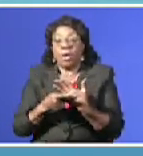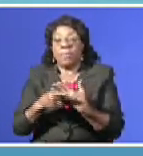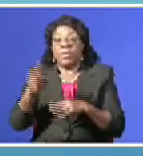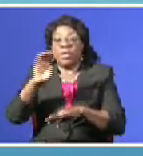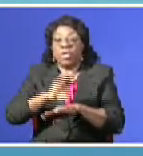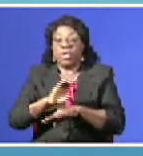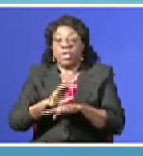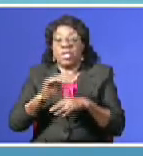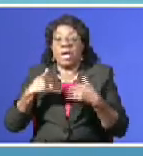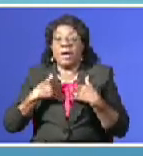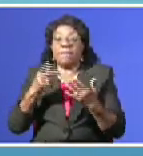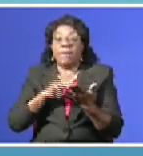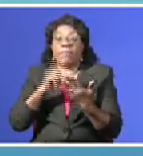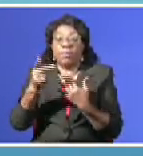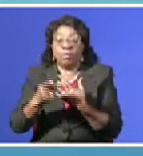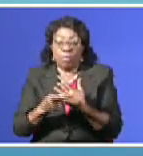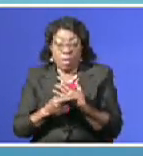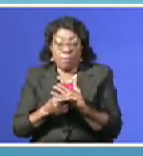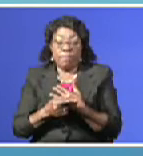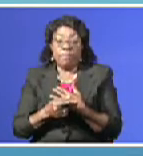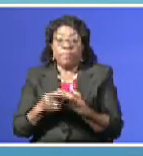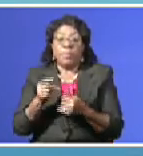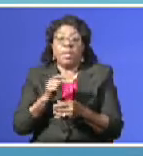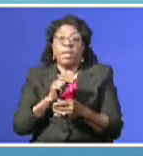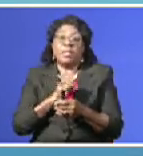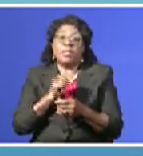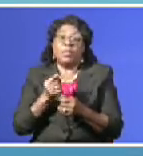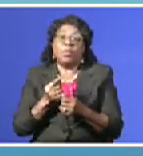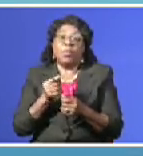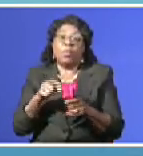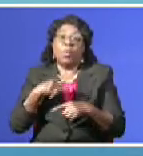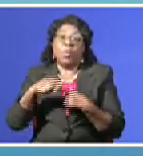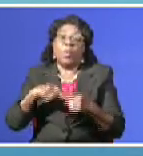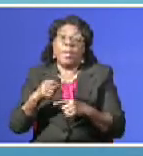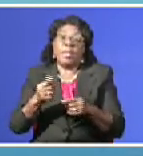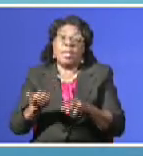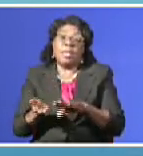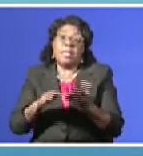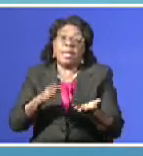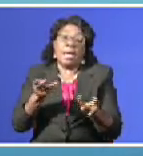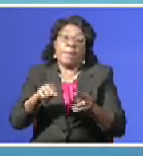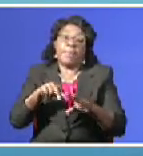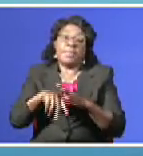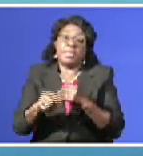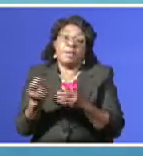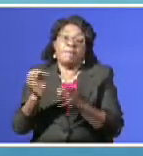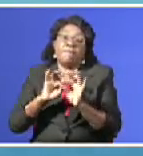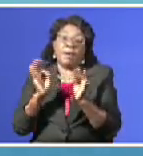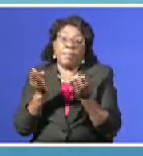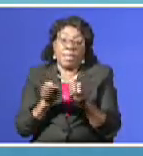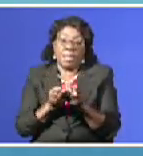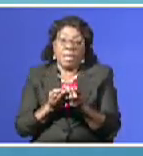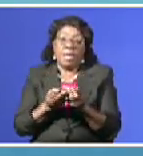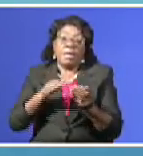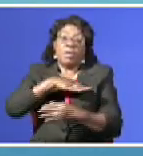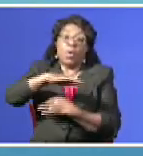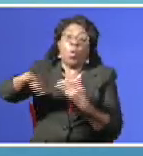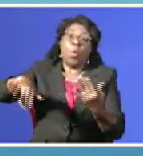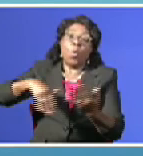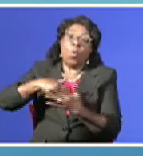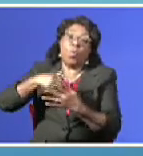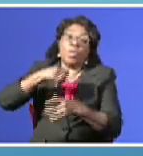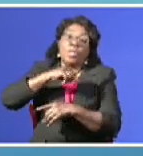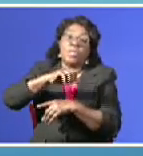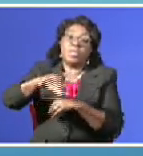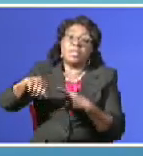program, but very little communication. When a suicide happens in a family, not just the family, the whole society has to